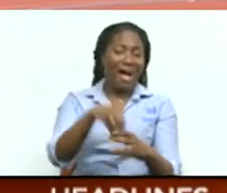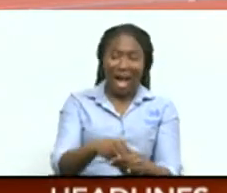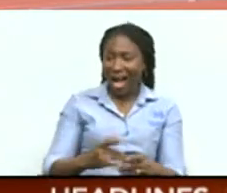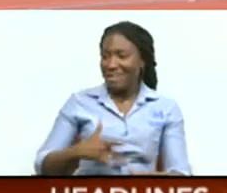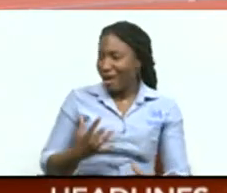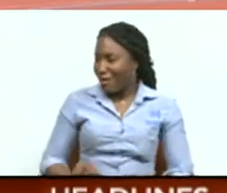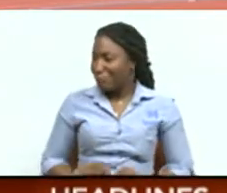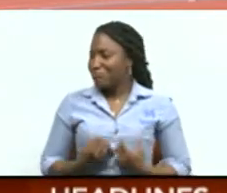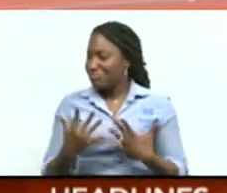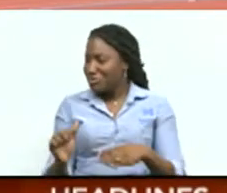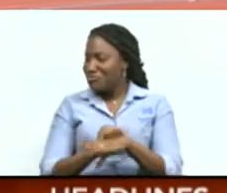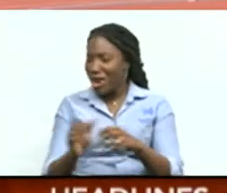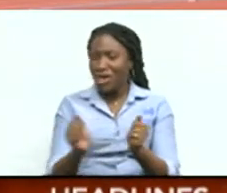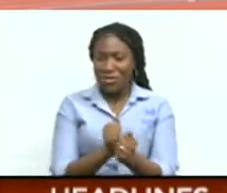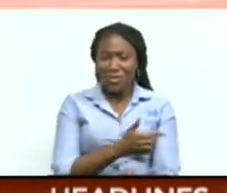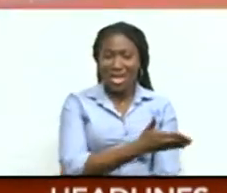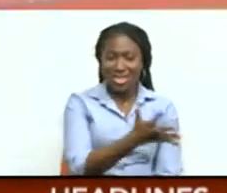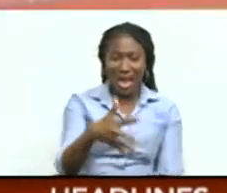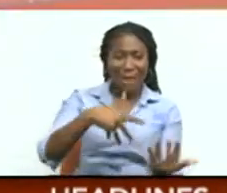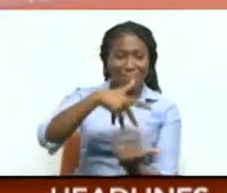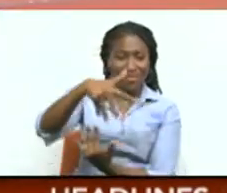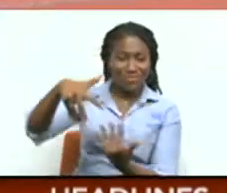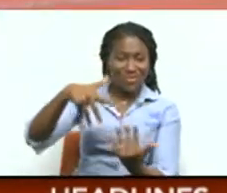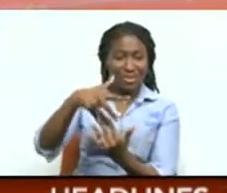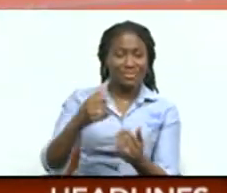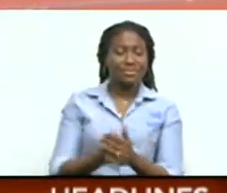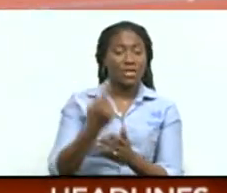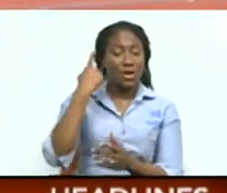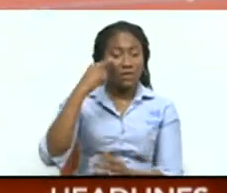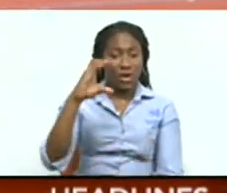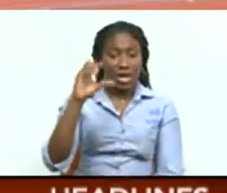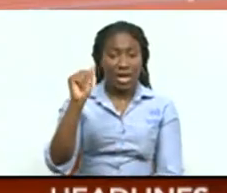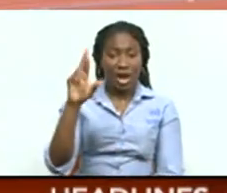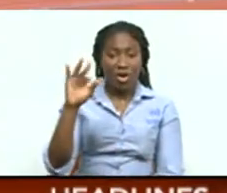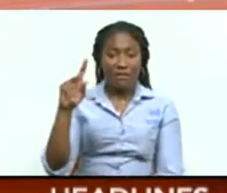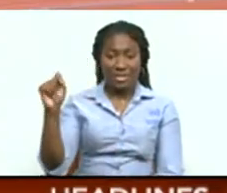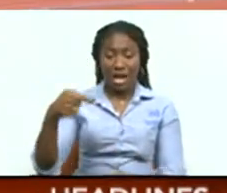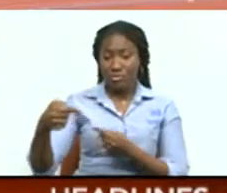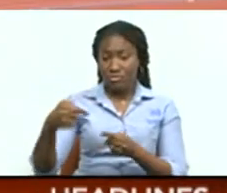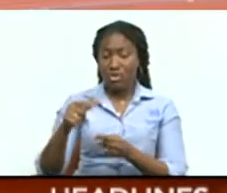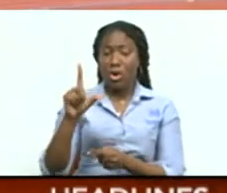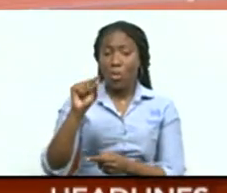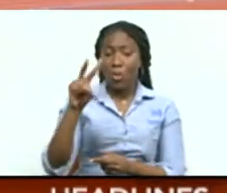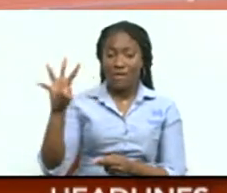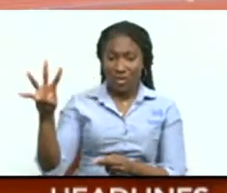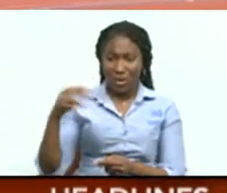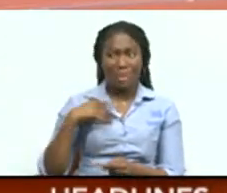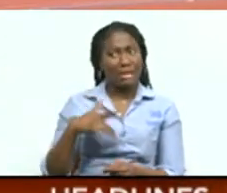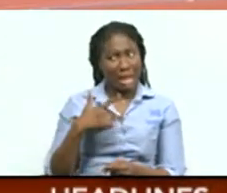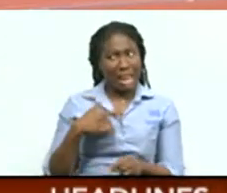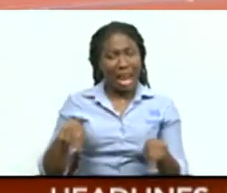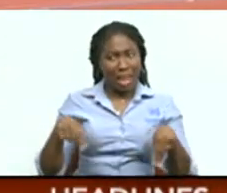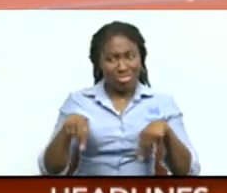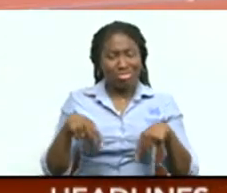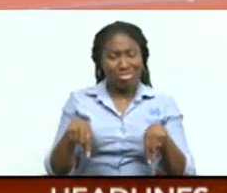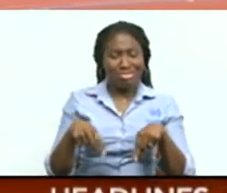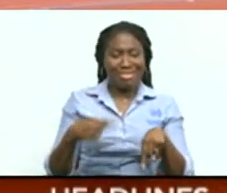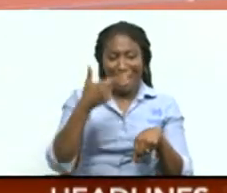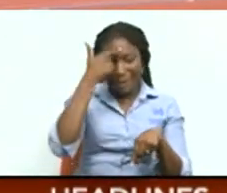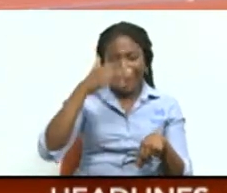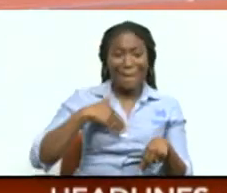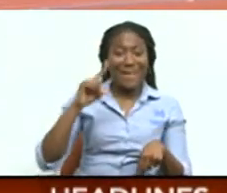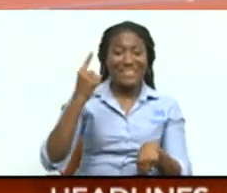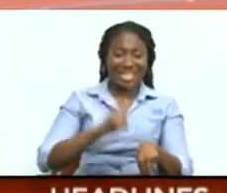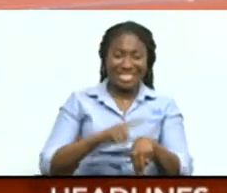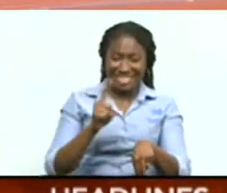and interacting with them. Going into the curve, the game is 2024. I ain't gonna lie, a little scared and think because it's my first time making